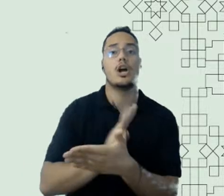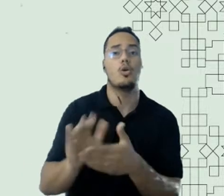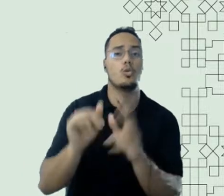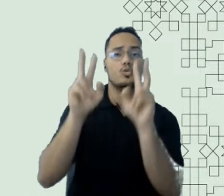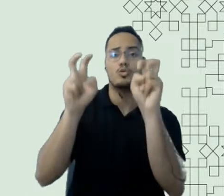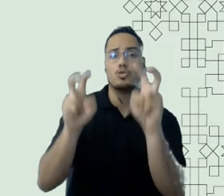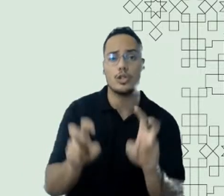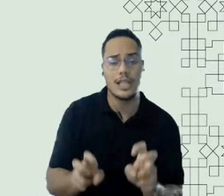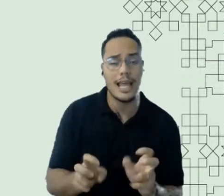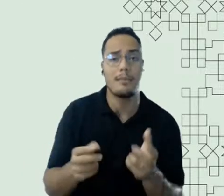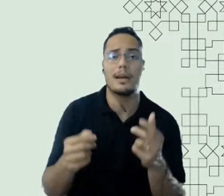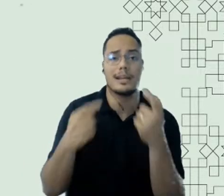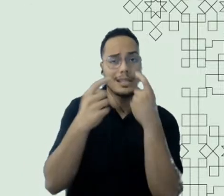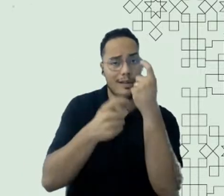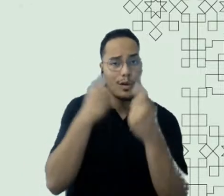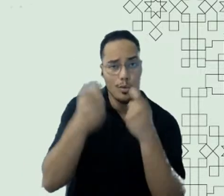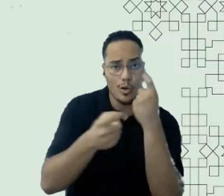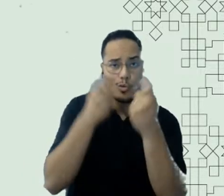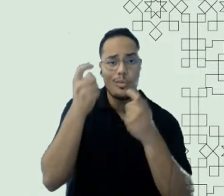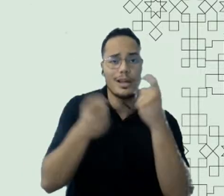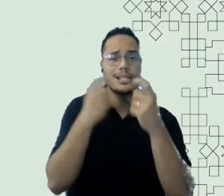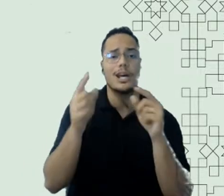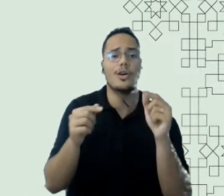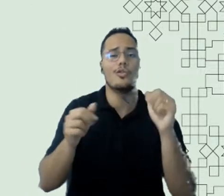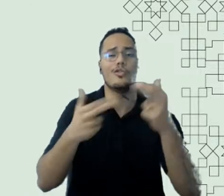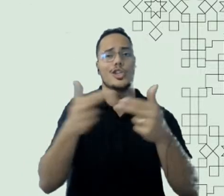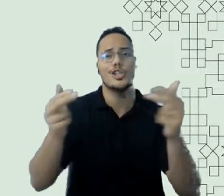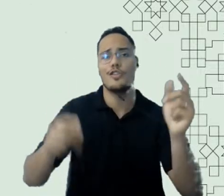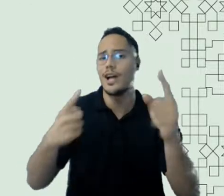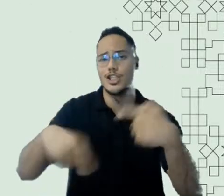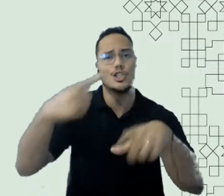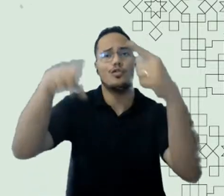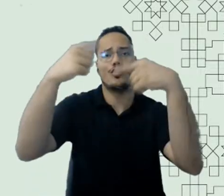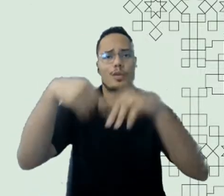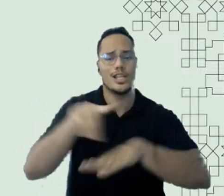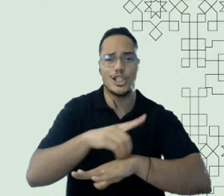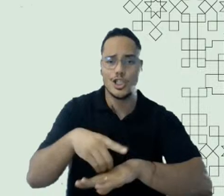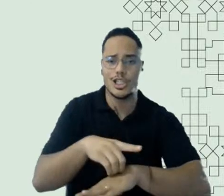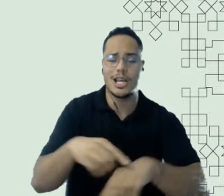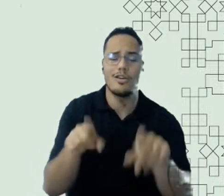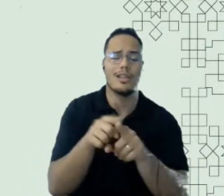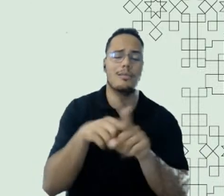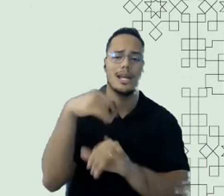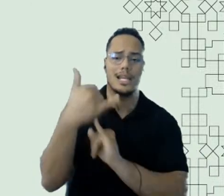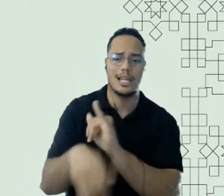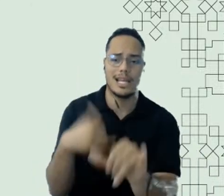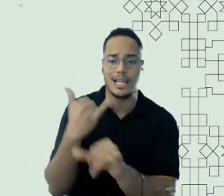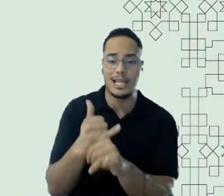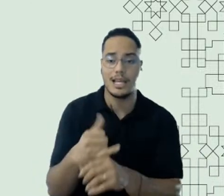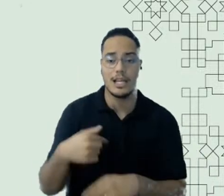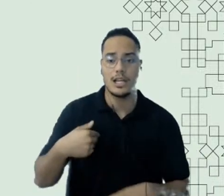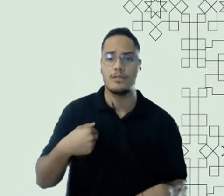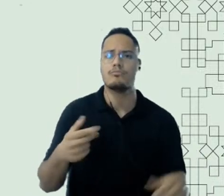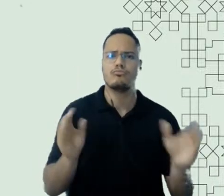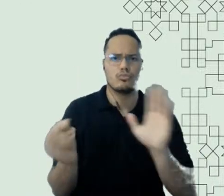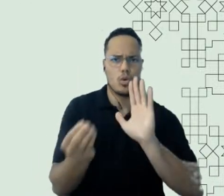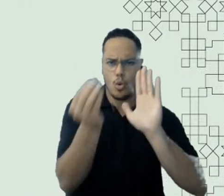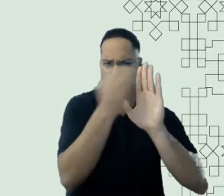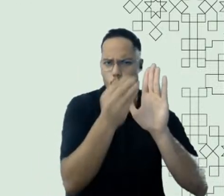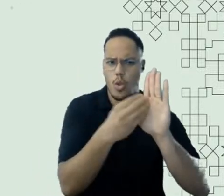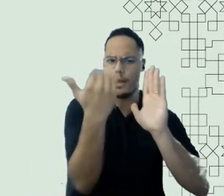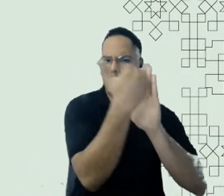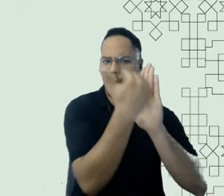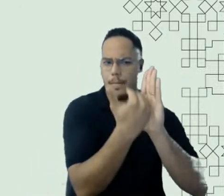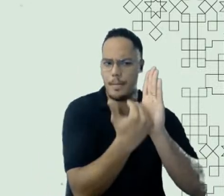the development of the internet. So I listed them here, but of course the only one I will really discuss is the